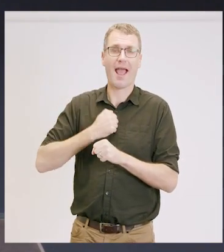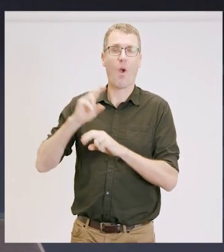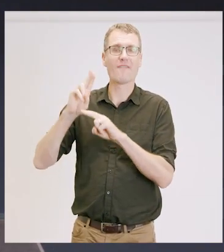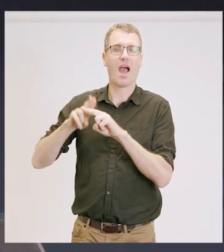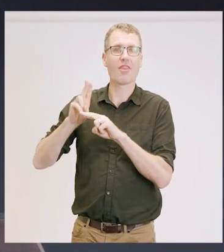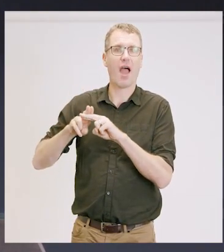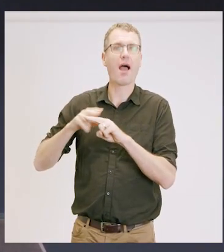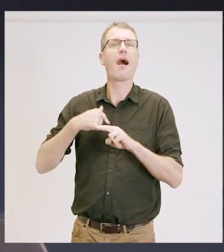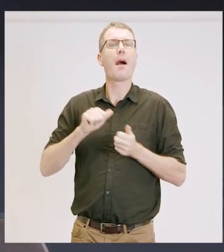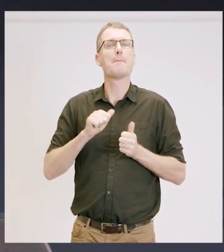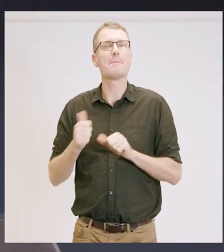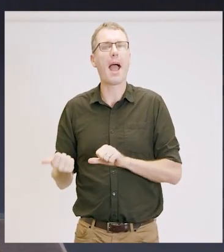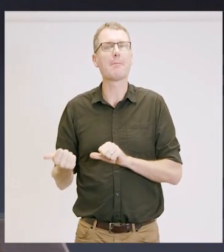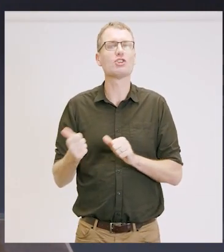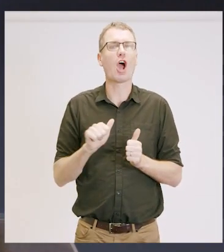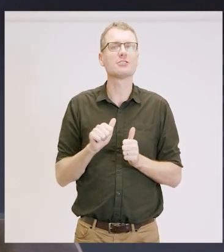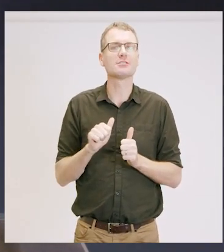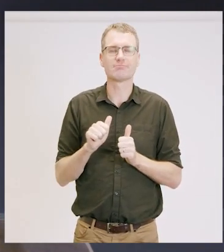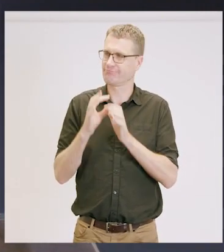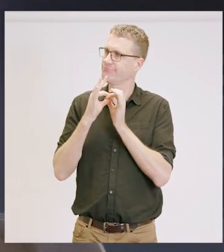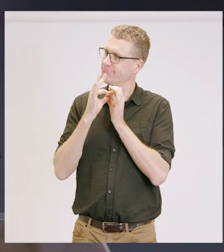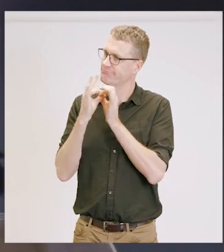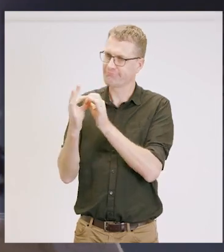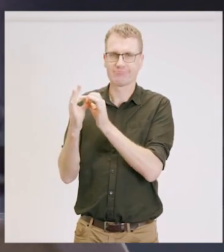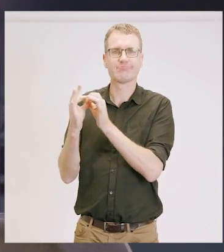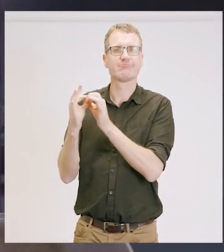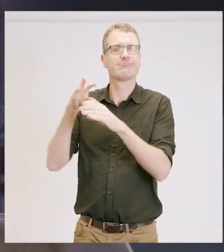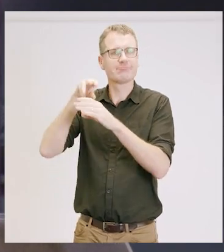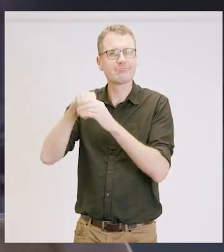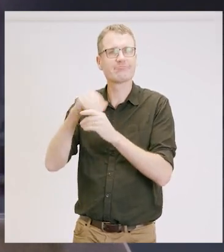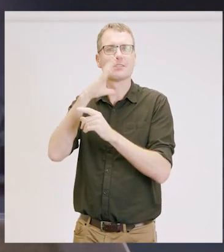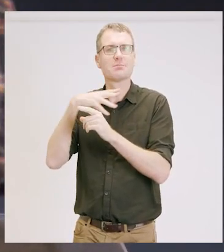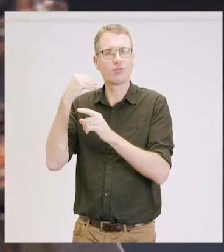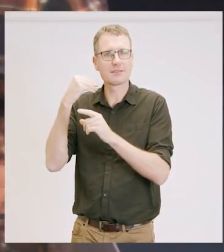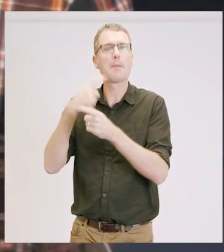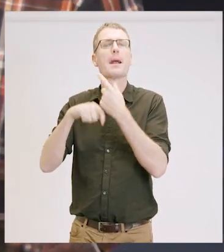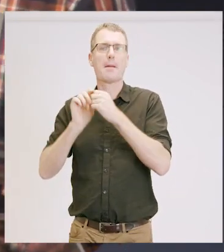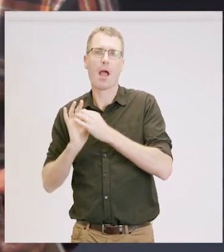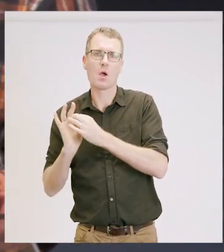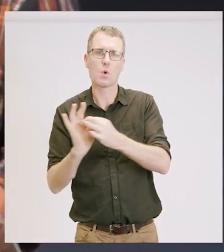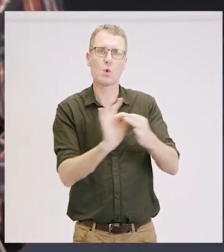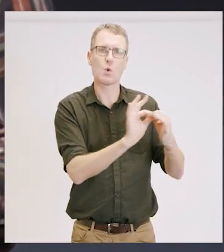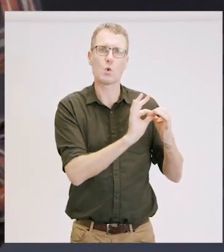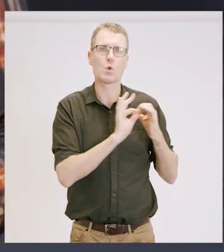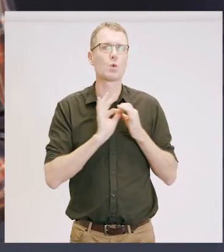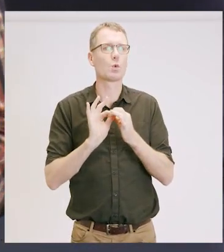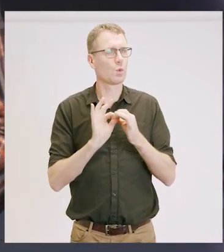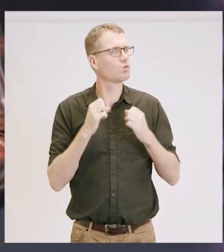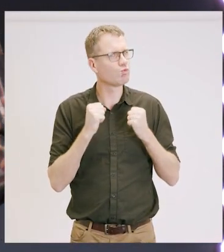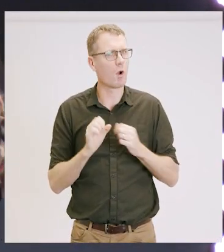that comes from having God as our Father, us having been baptized and joined together in the Spirit.